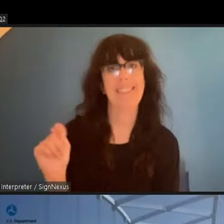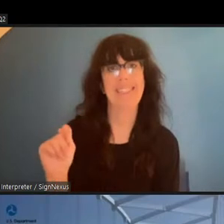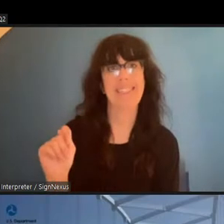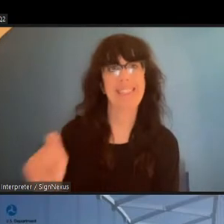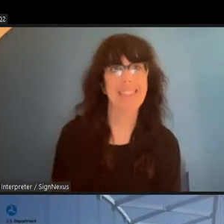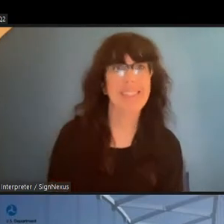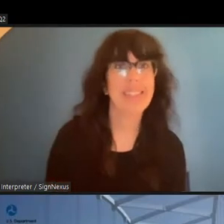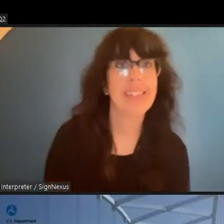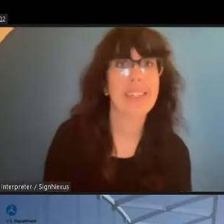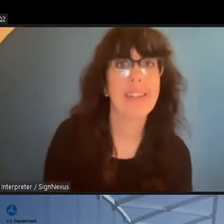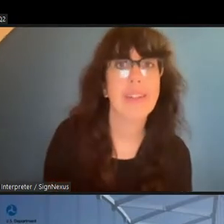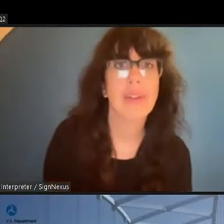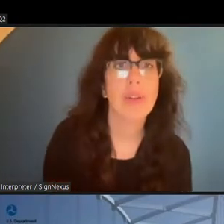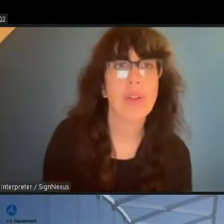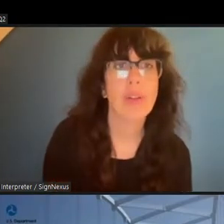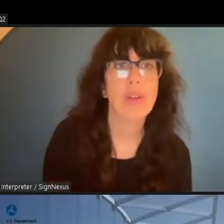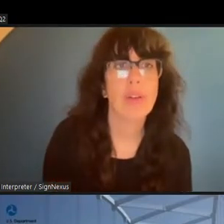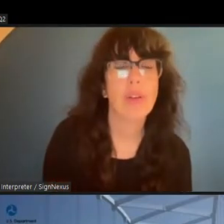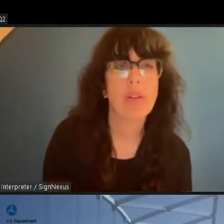murtaza meniere